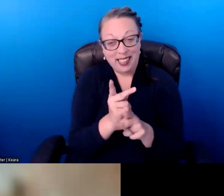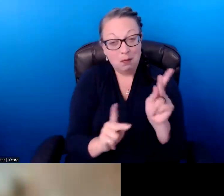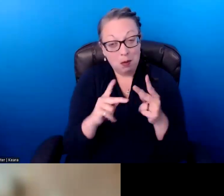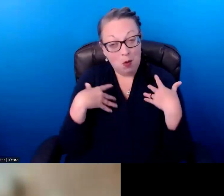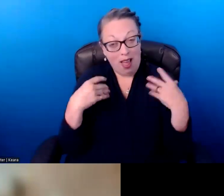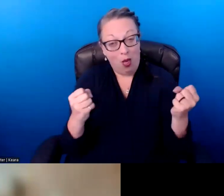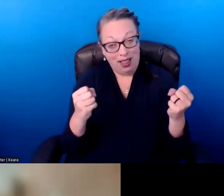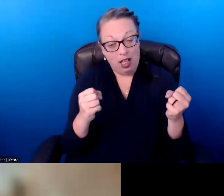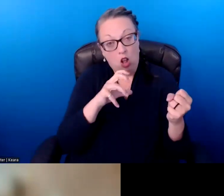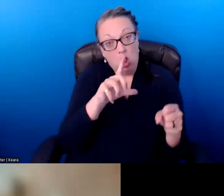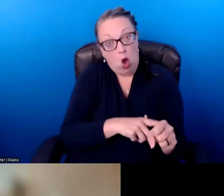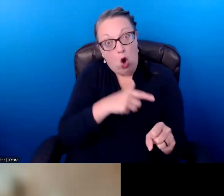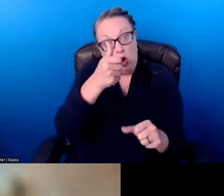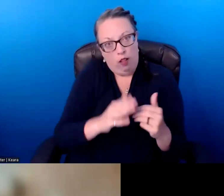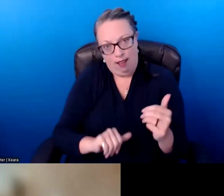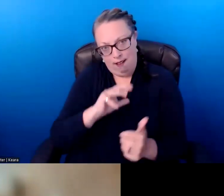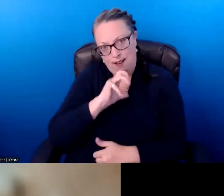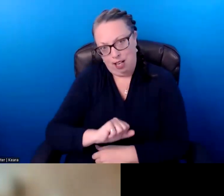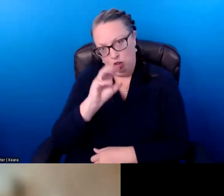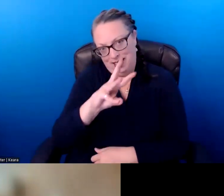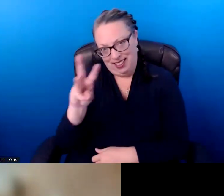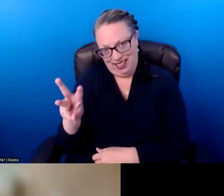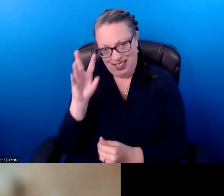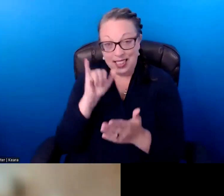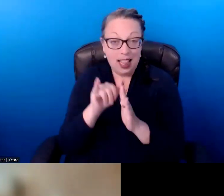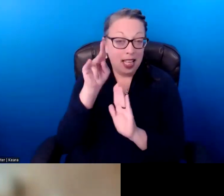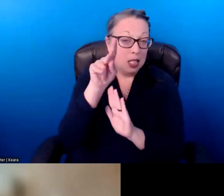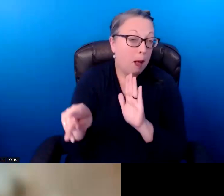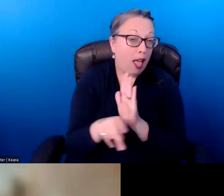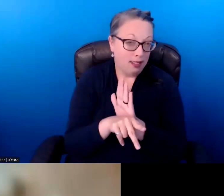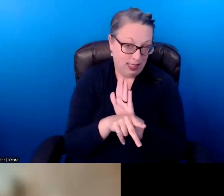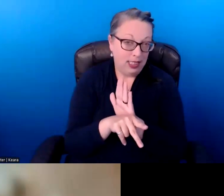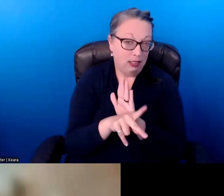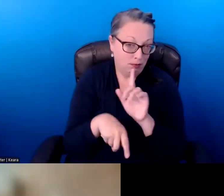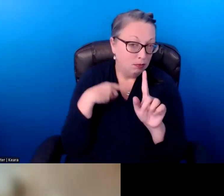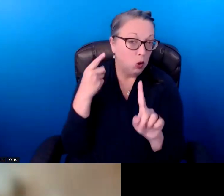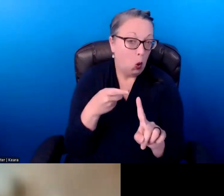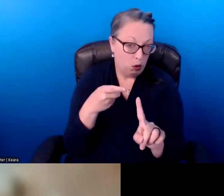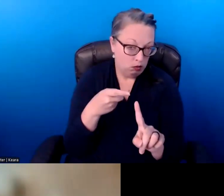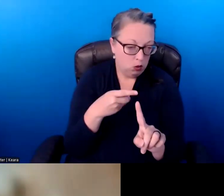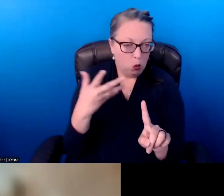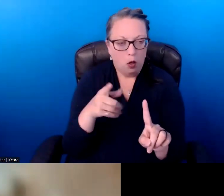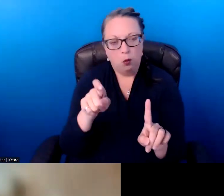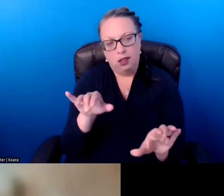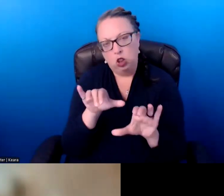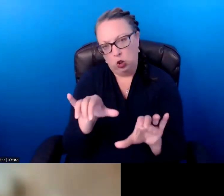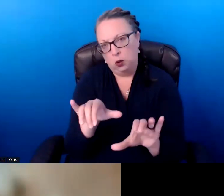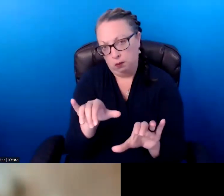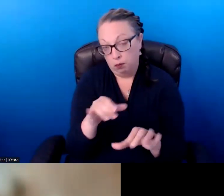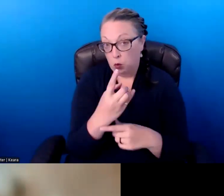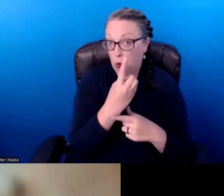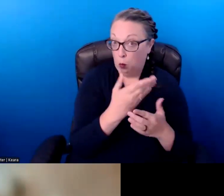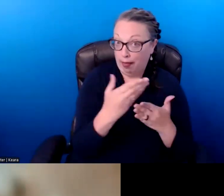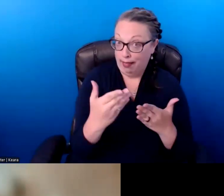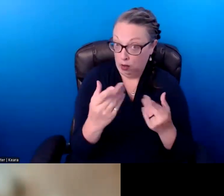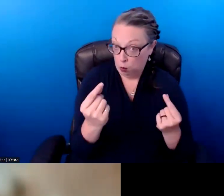age 66? And for me, that's a policy quest. What do we need to do? One thing we are